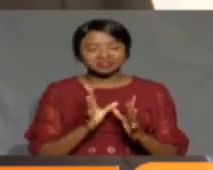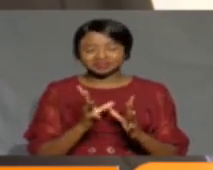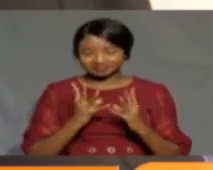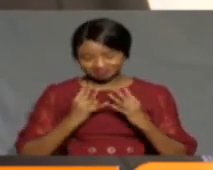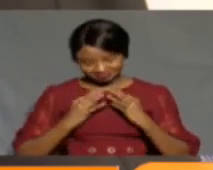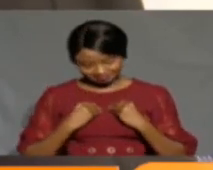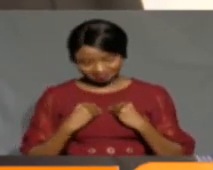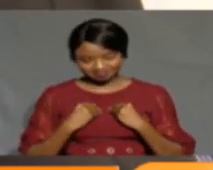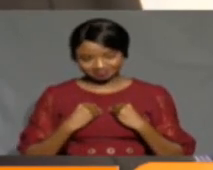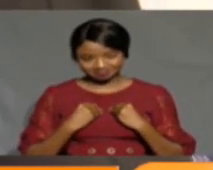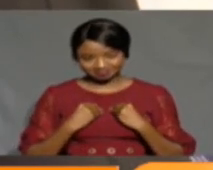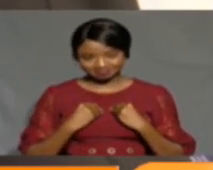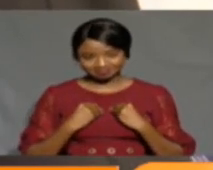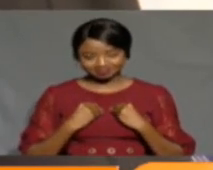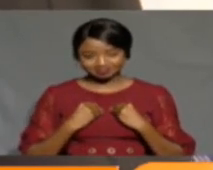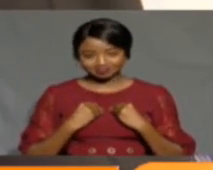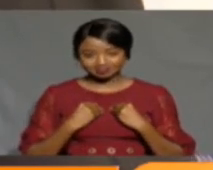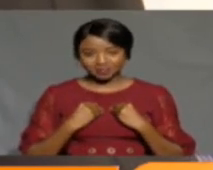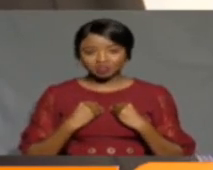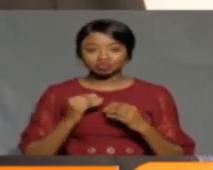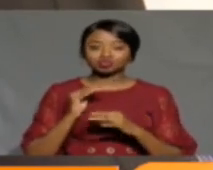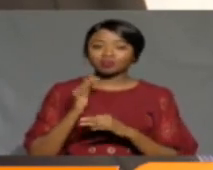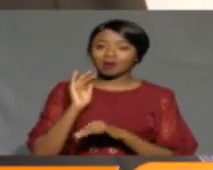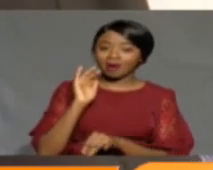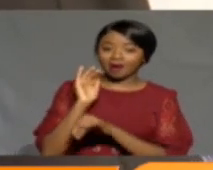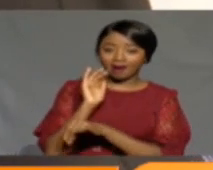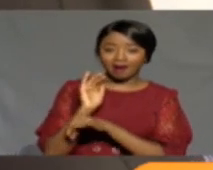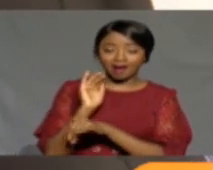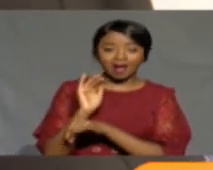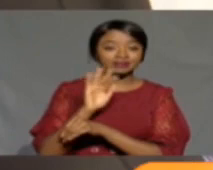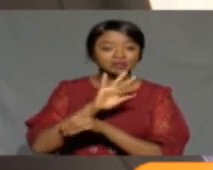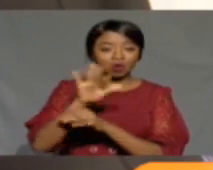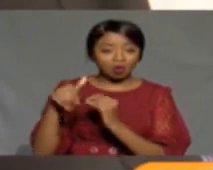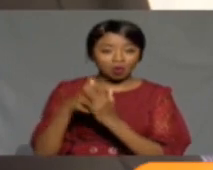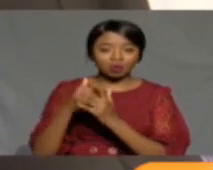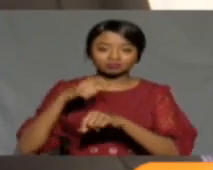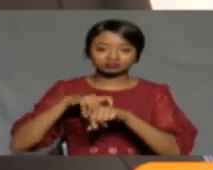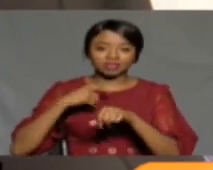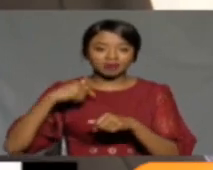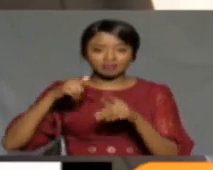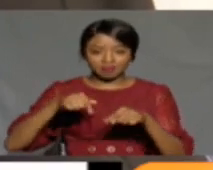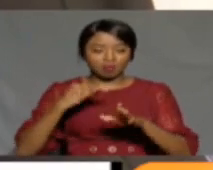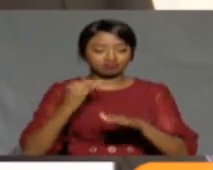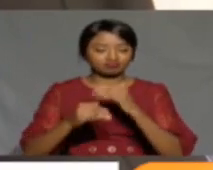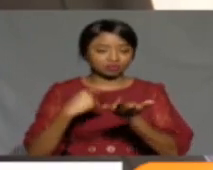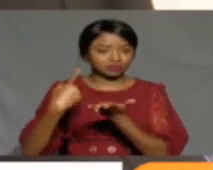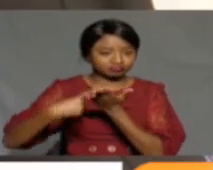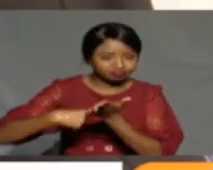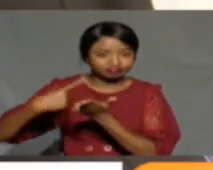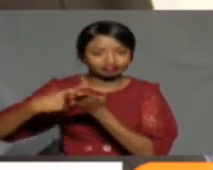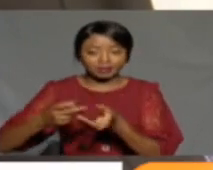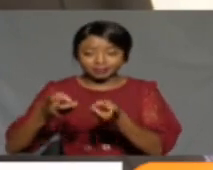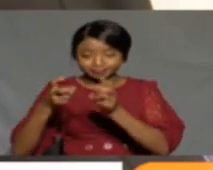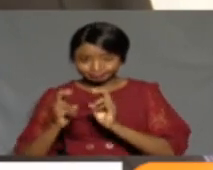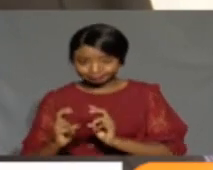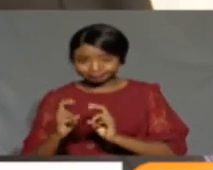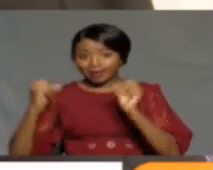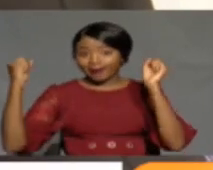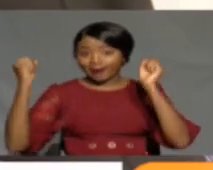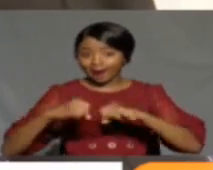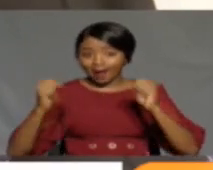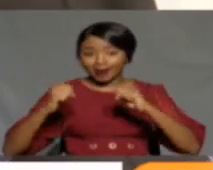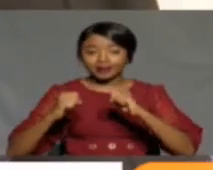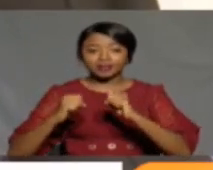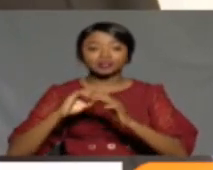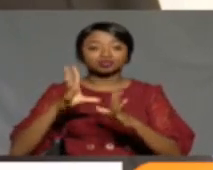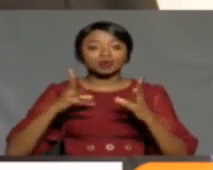decision to advise our negotiators at the ongoing mediation process to agree to the allocation